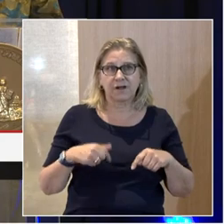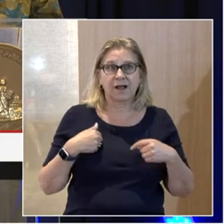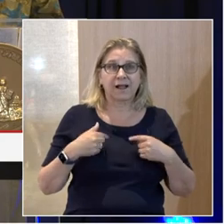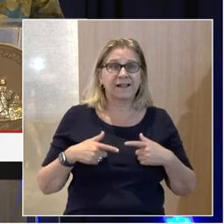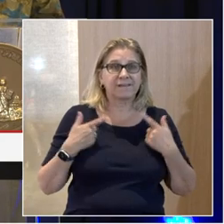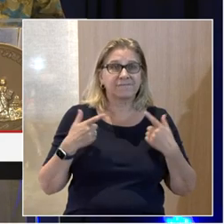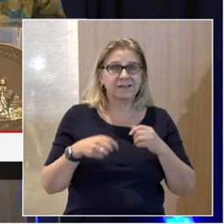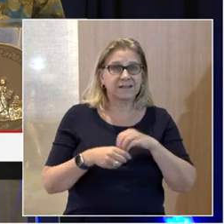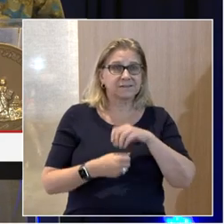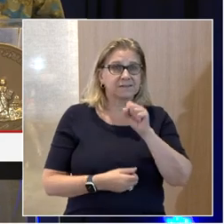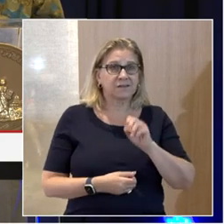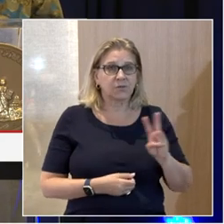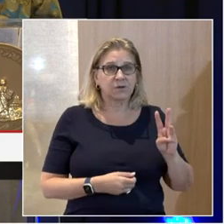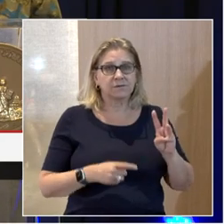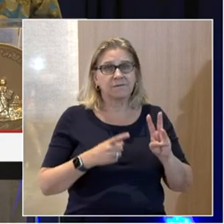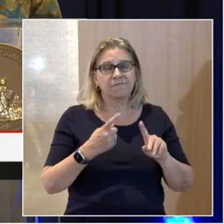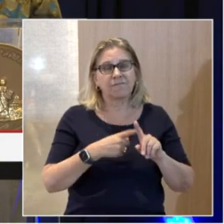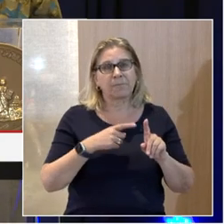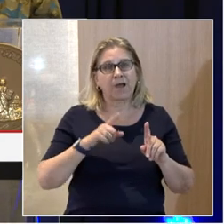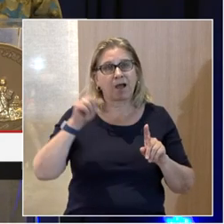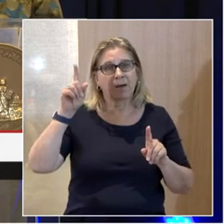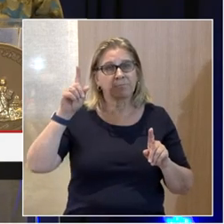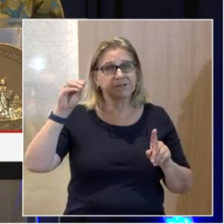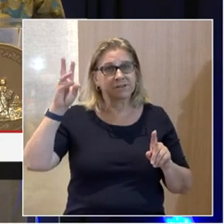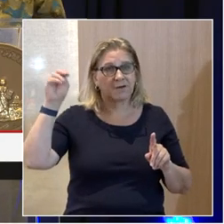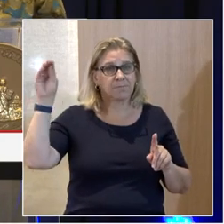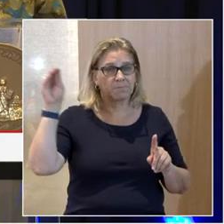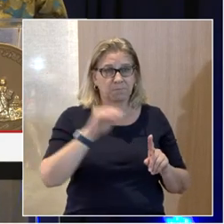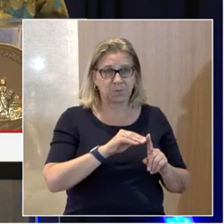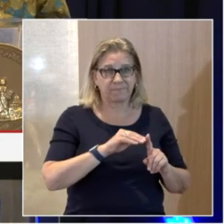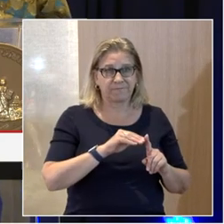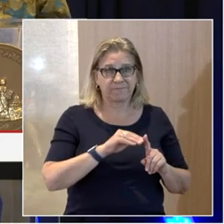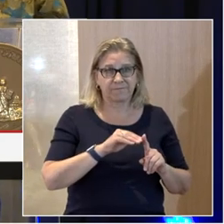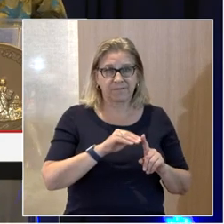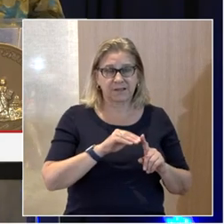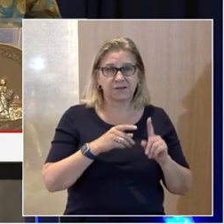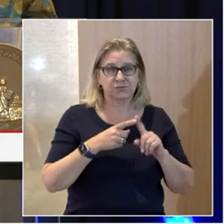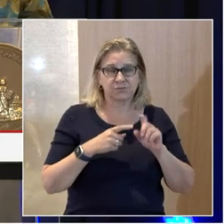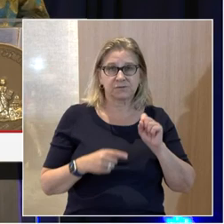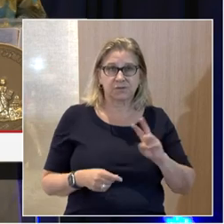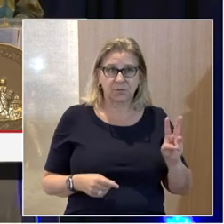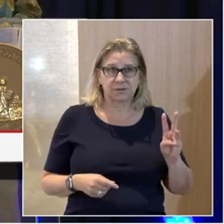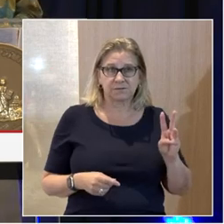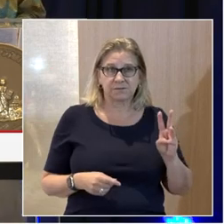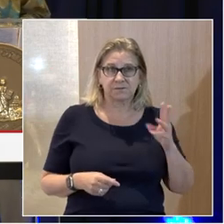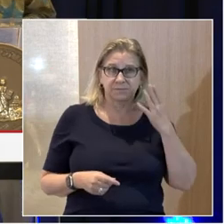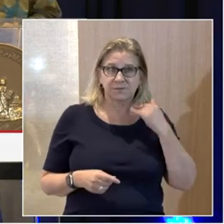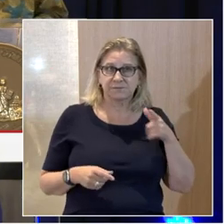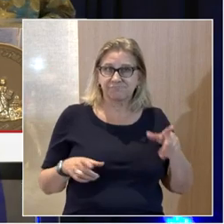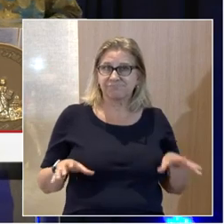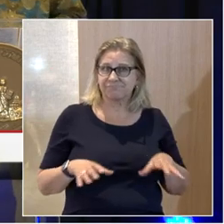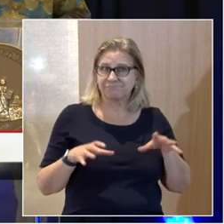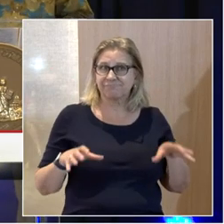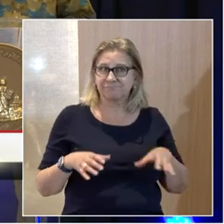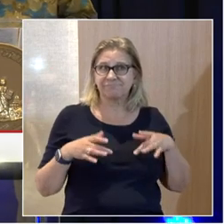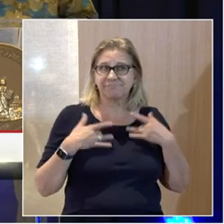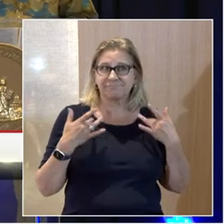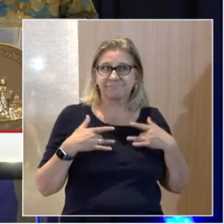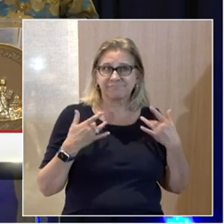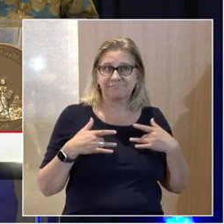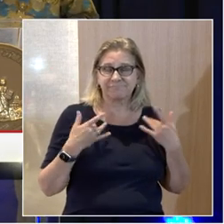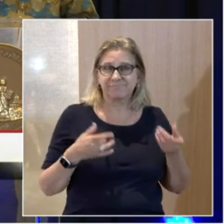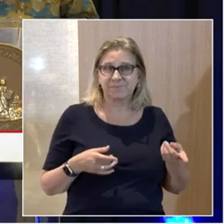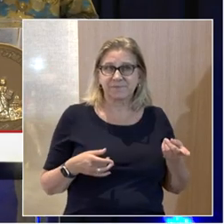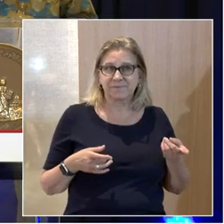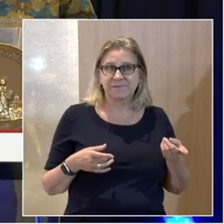uptown, right? I moved to Southwest because of the activity, okay. The then wharf and the now